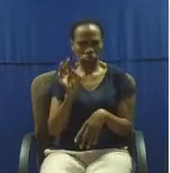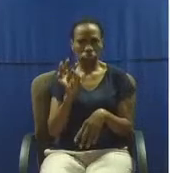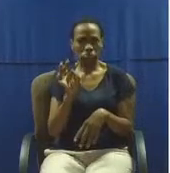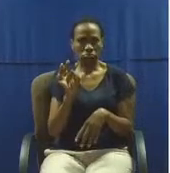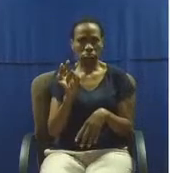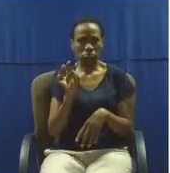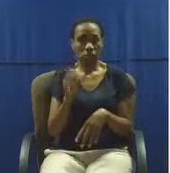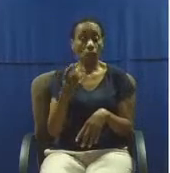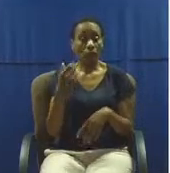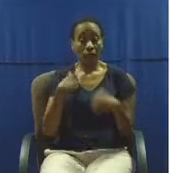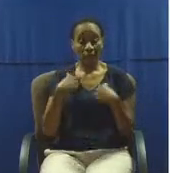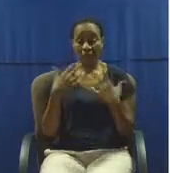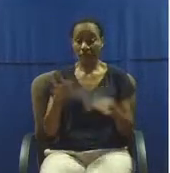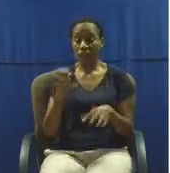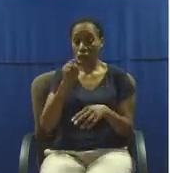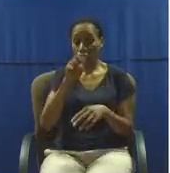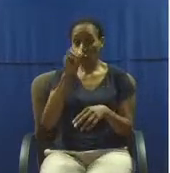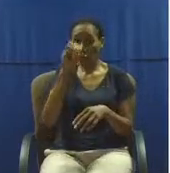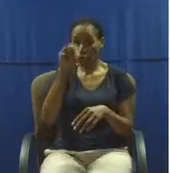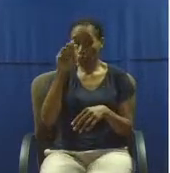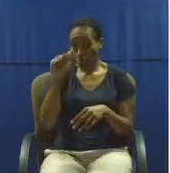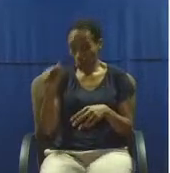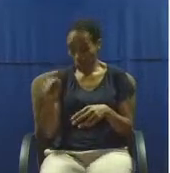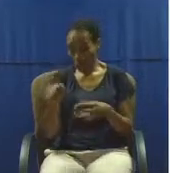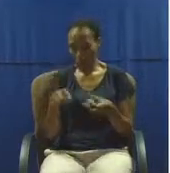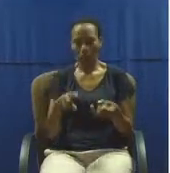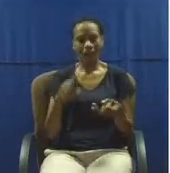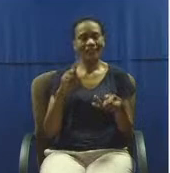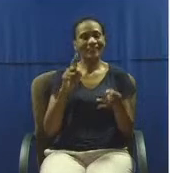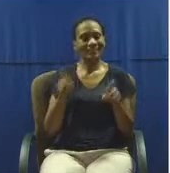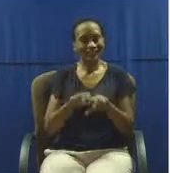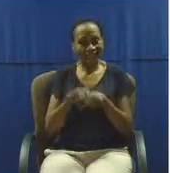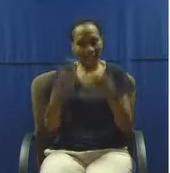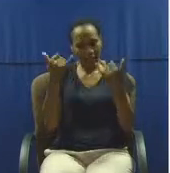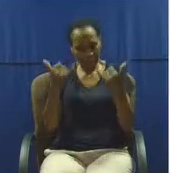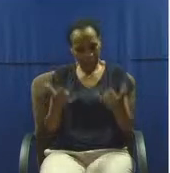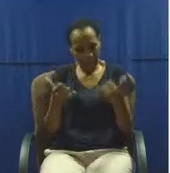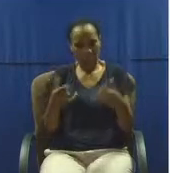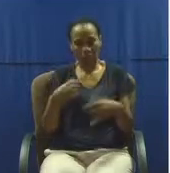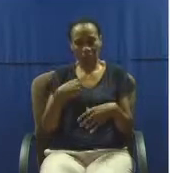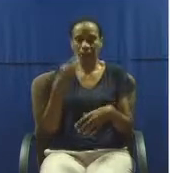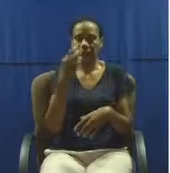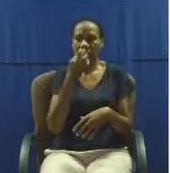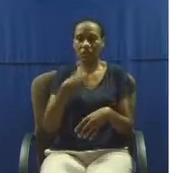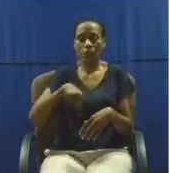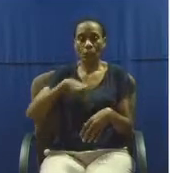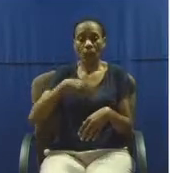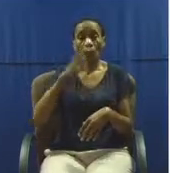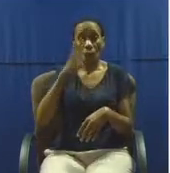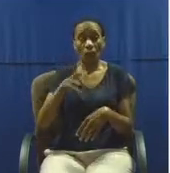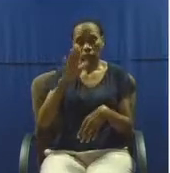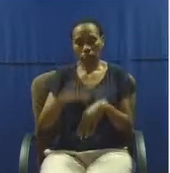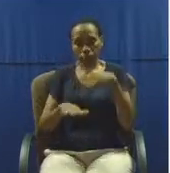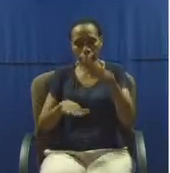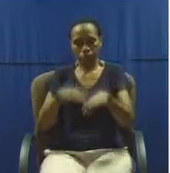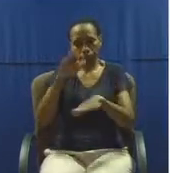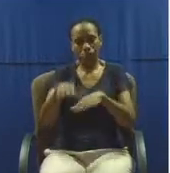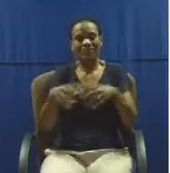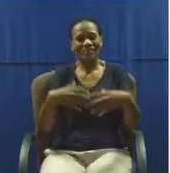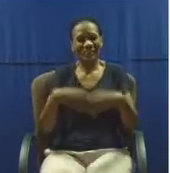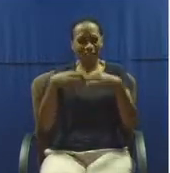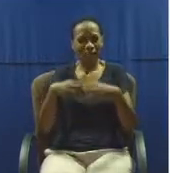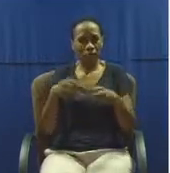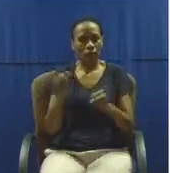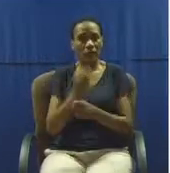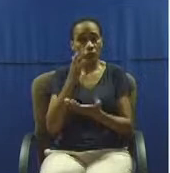State of the Nation address, and also my reference now to saying the steps that we are going to take to strengthen the